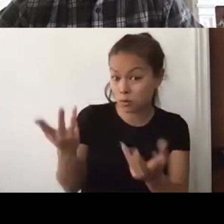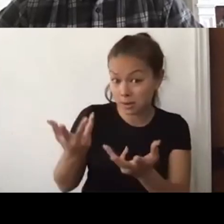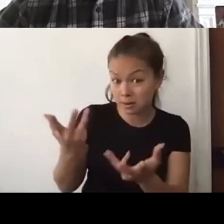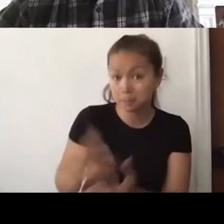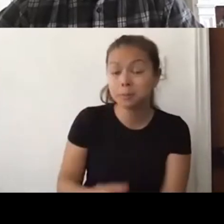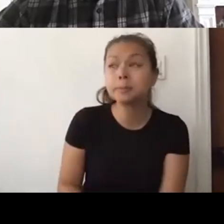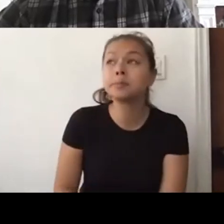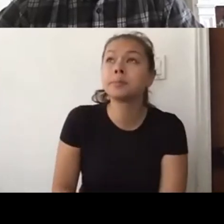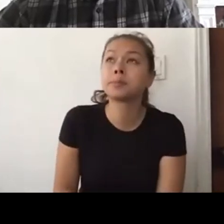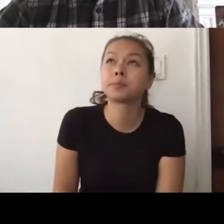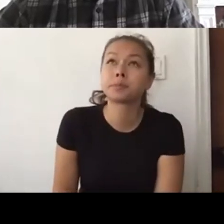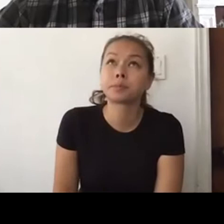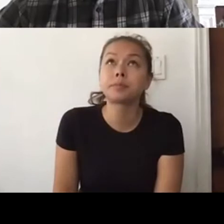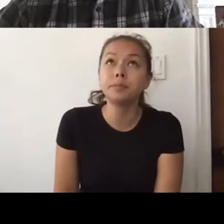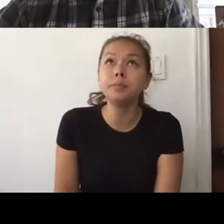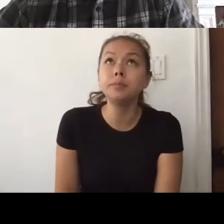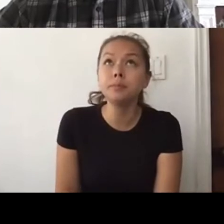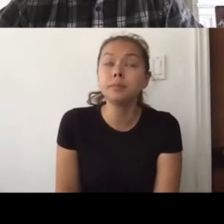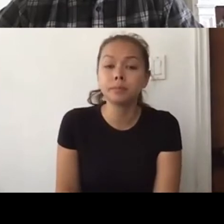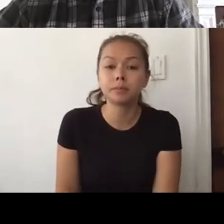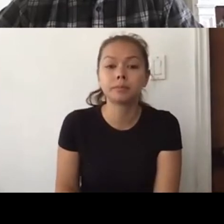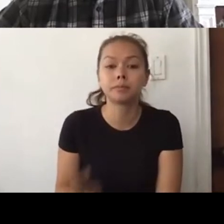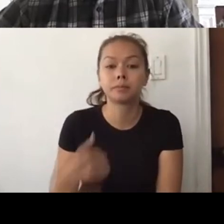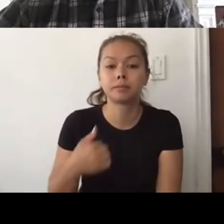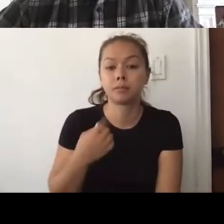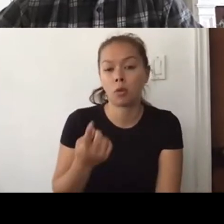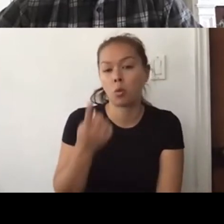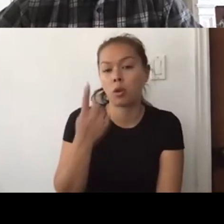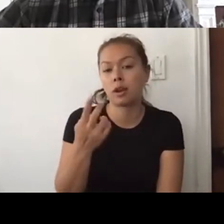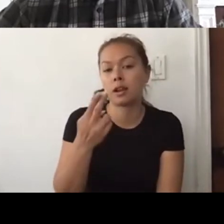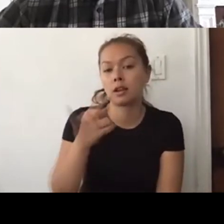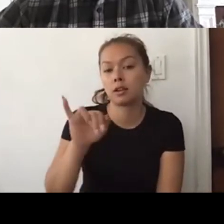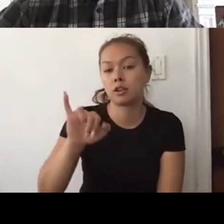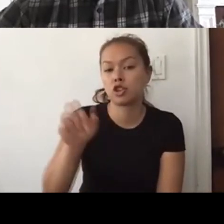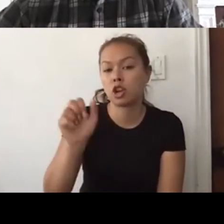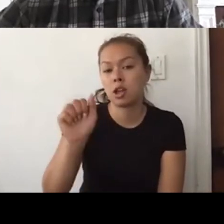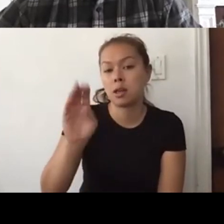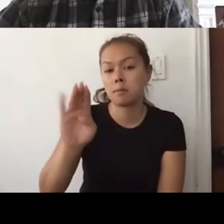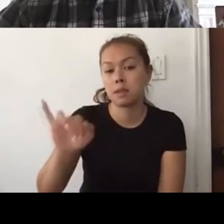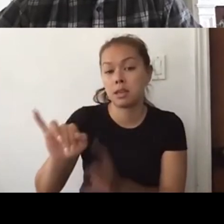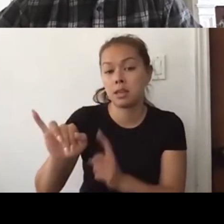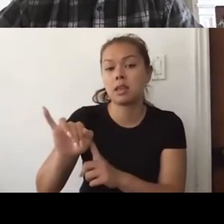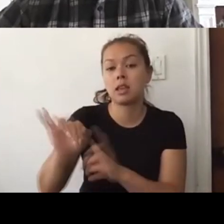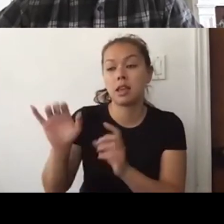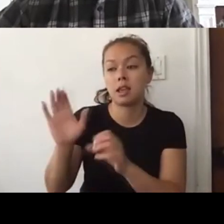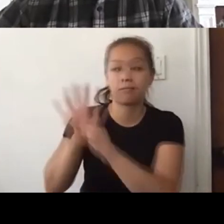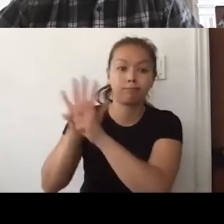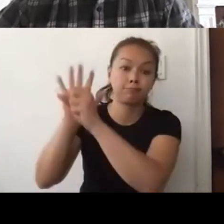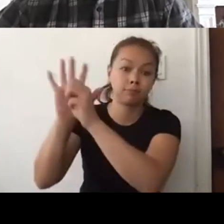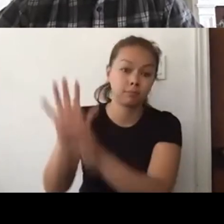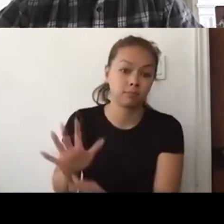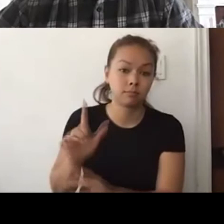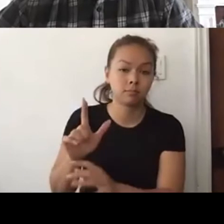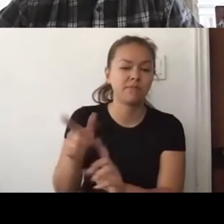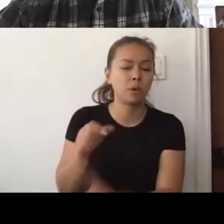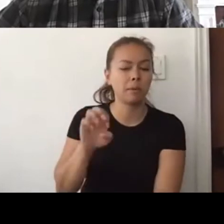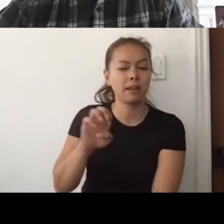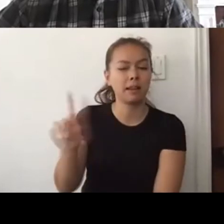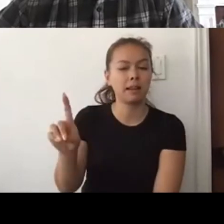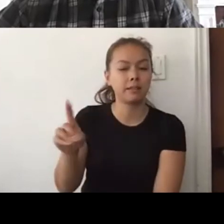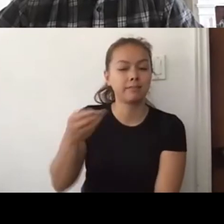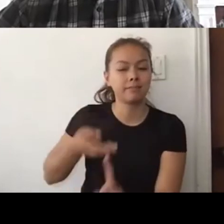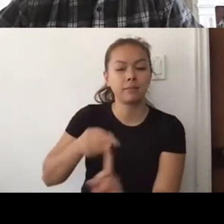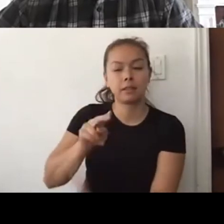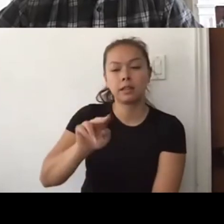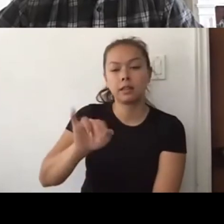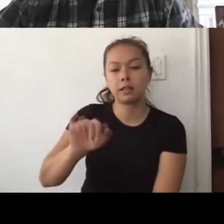Muslim hijabi activists that I know from back home in Edmonton, Nikita Valero, you know, she says something